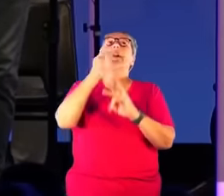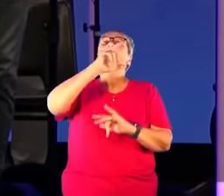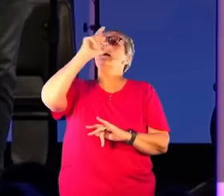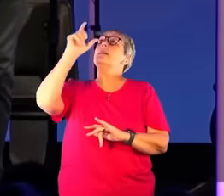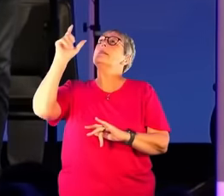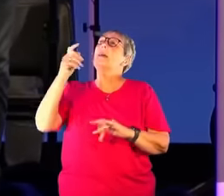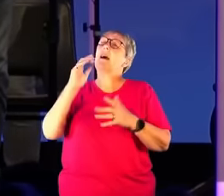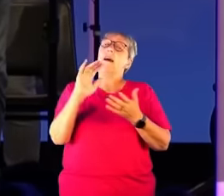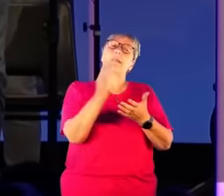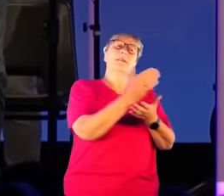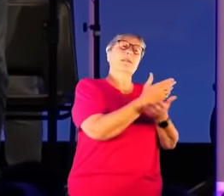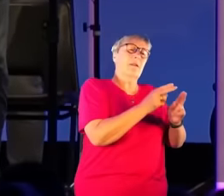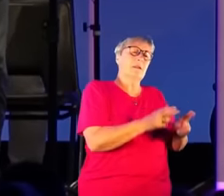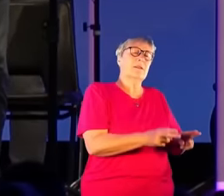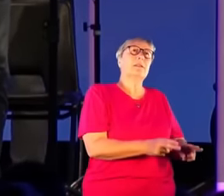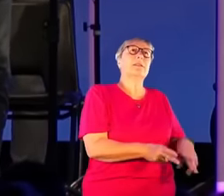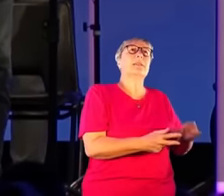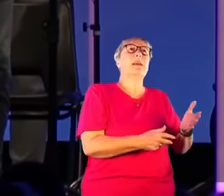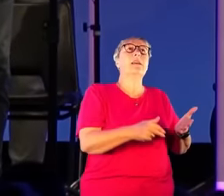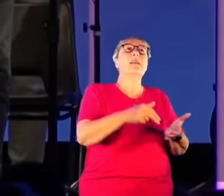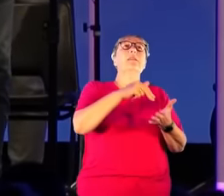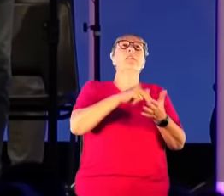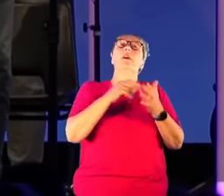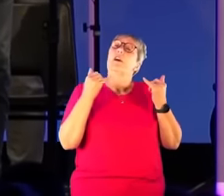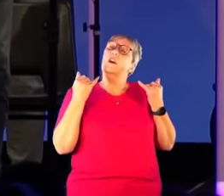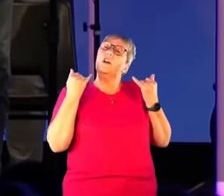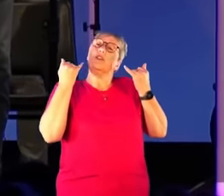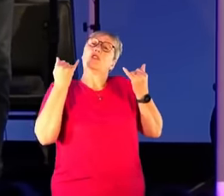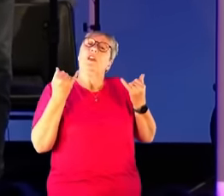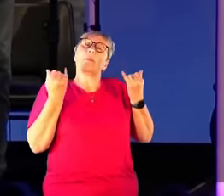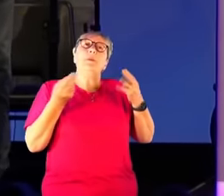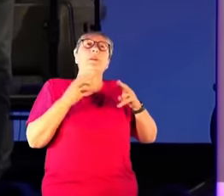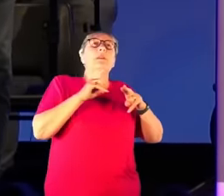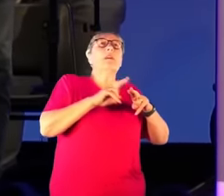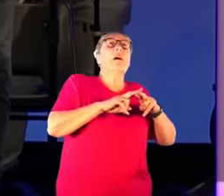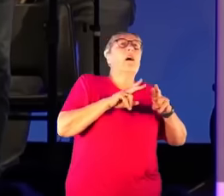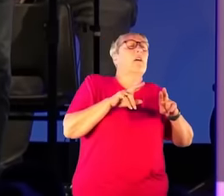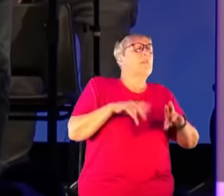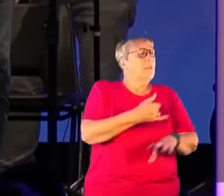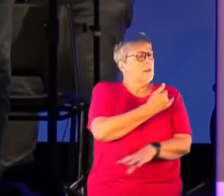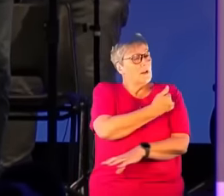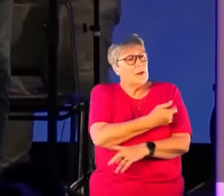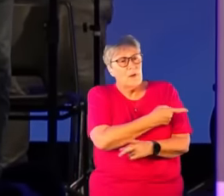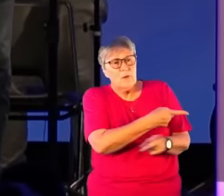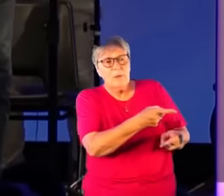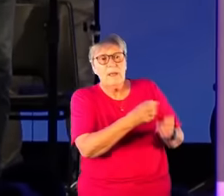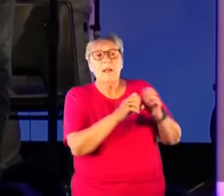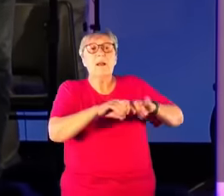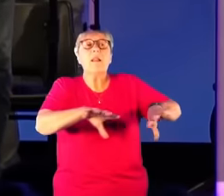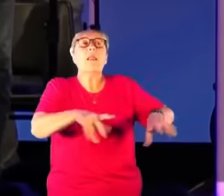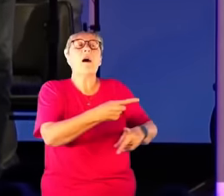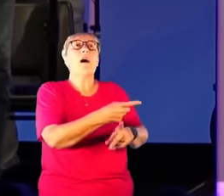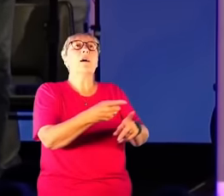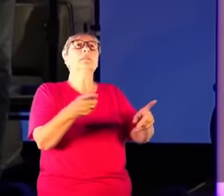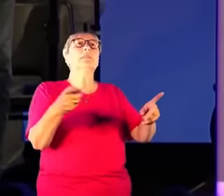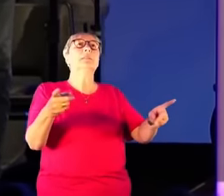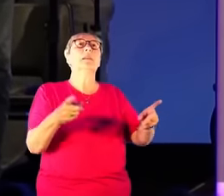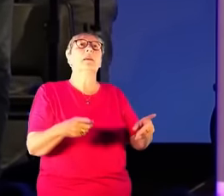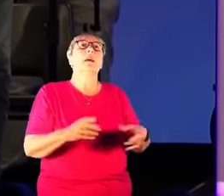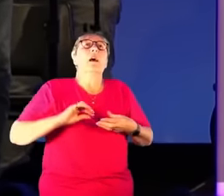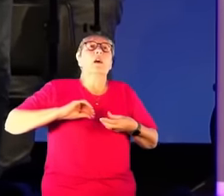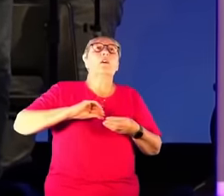Jesus Christ, our risen Savior, Shepherd of the weak and